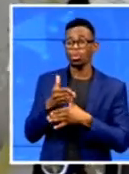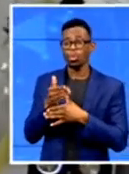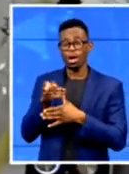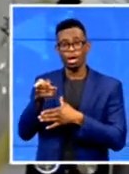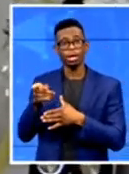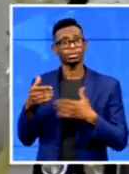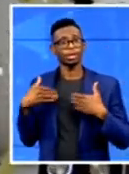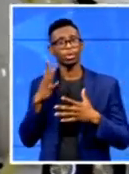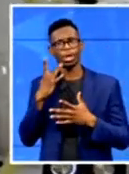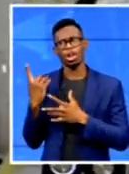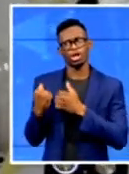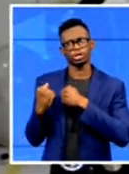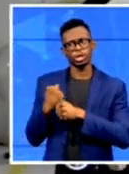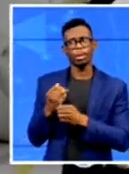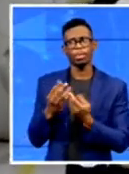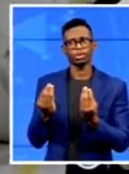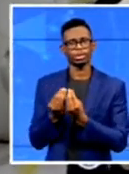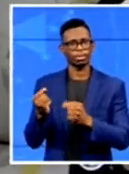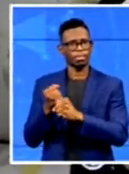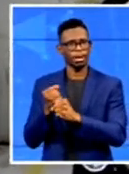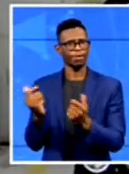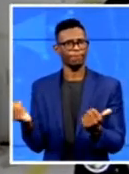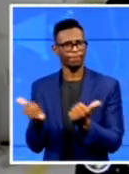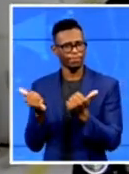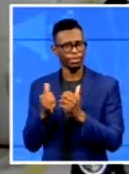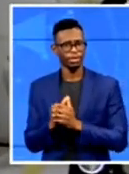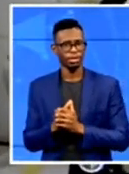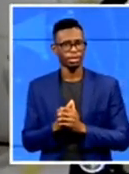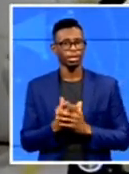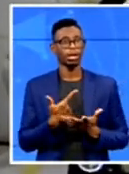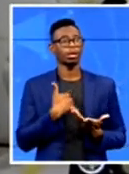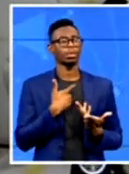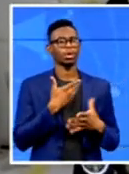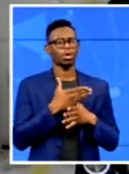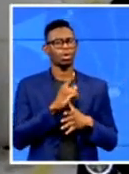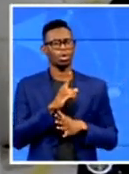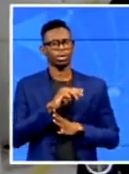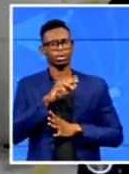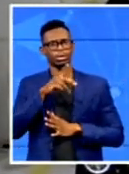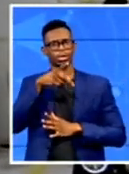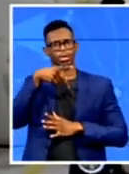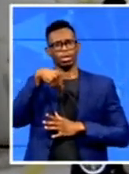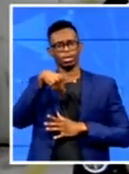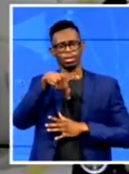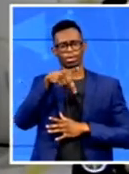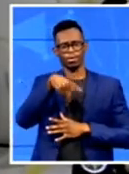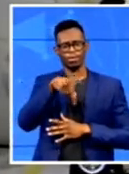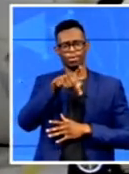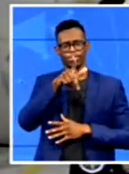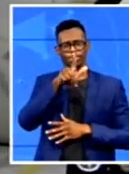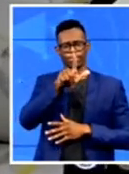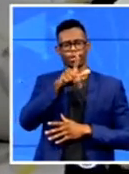I'm actually working on 5-fluorocytosine at the moment. 5-fluorocytosine is a drug that is on the World